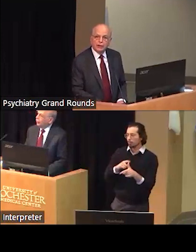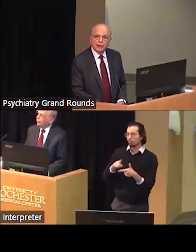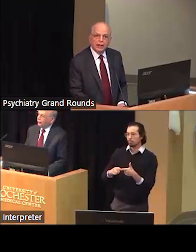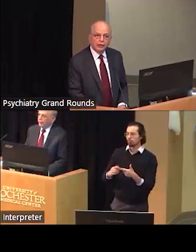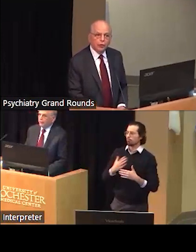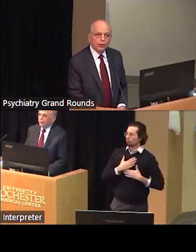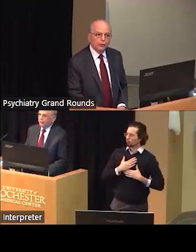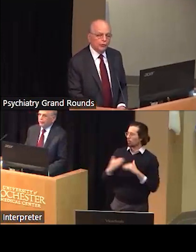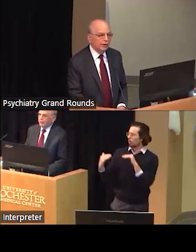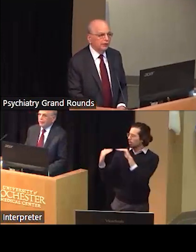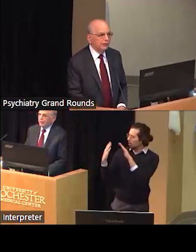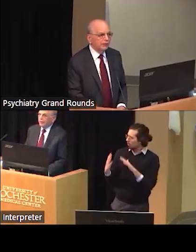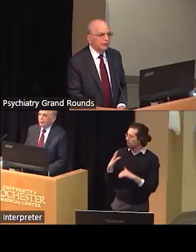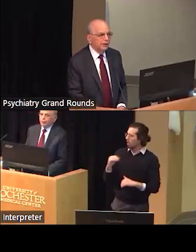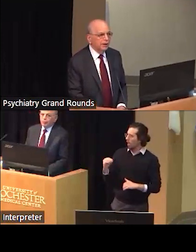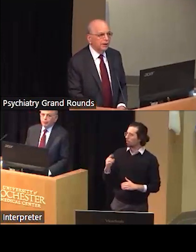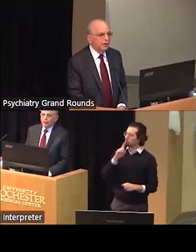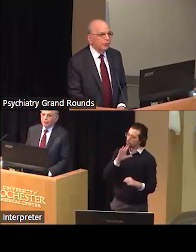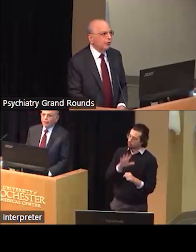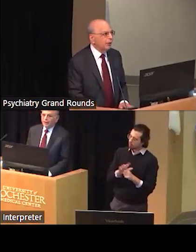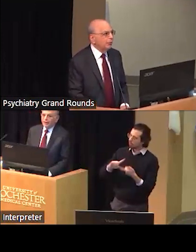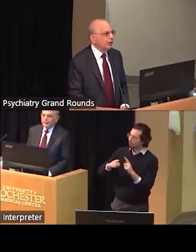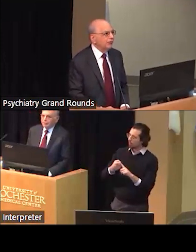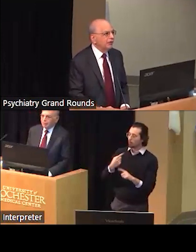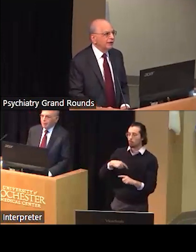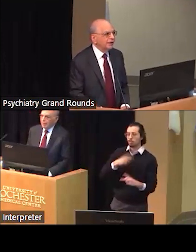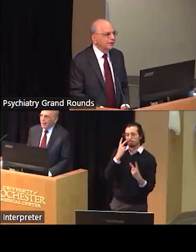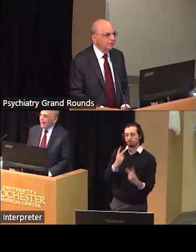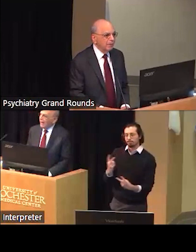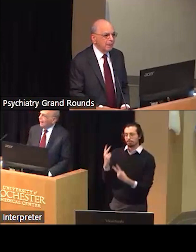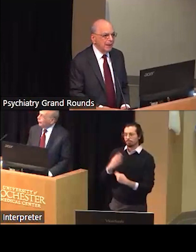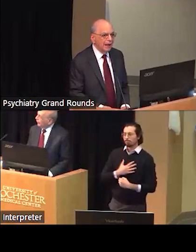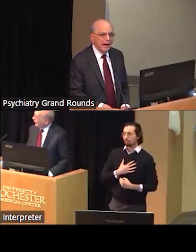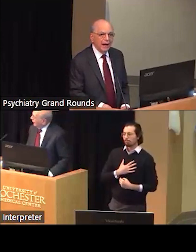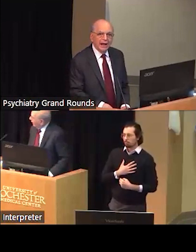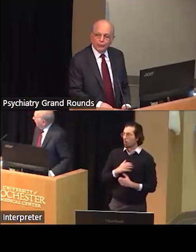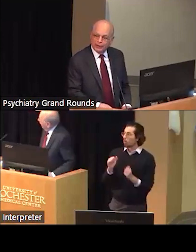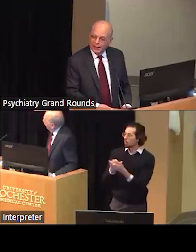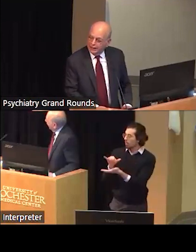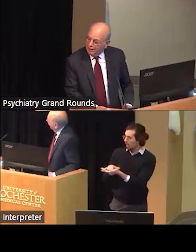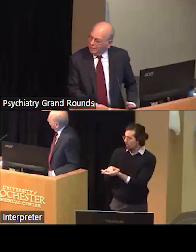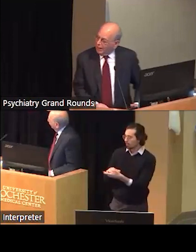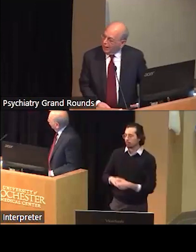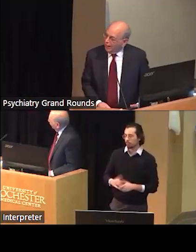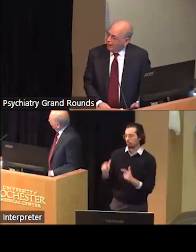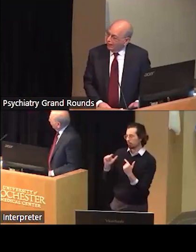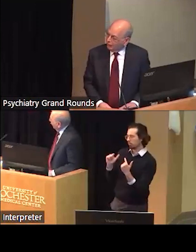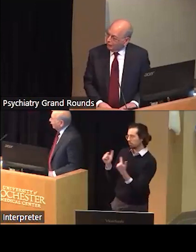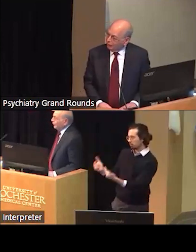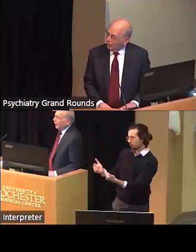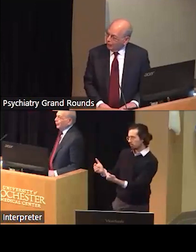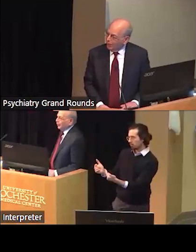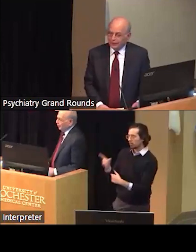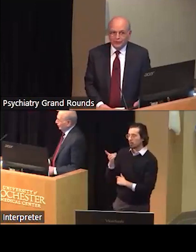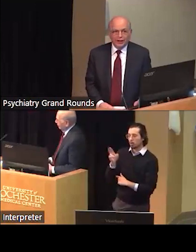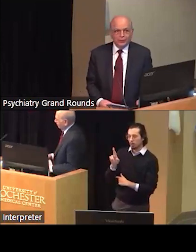colleague, and a loyal friend. We remember him fondly. And with that, I turn